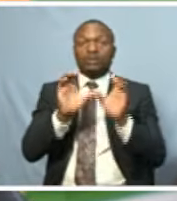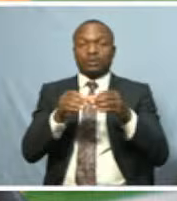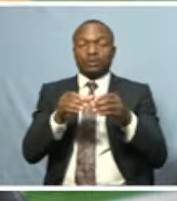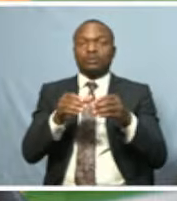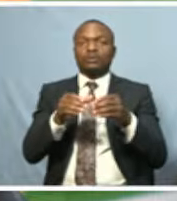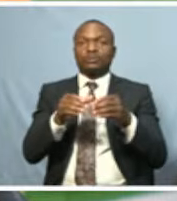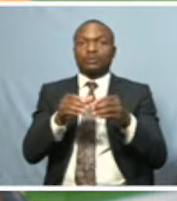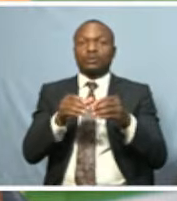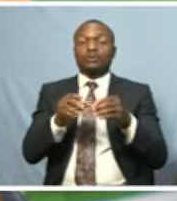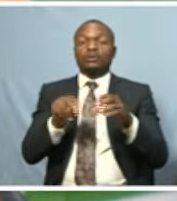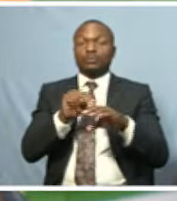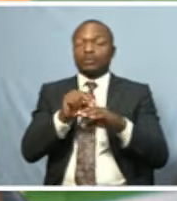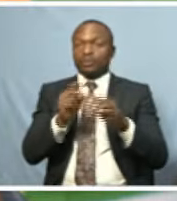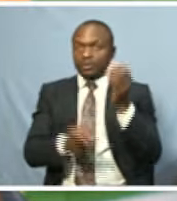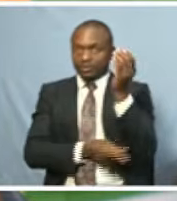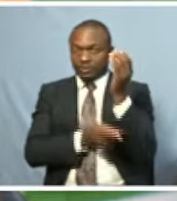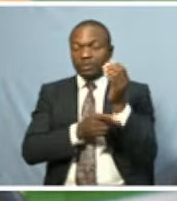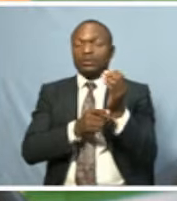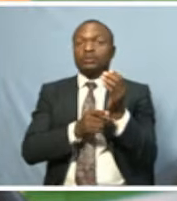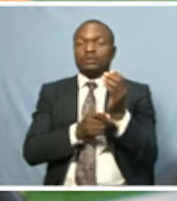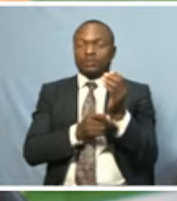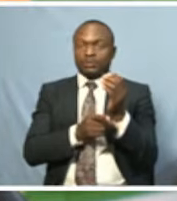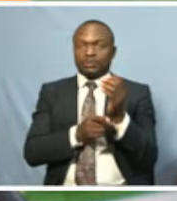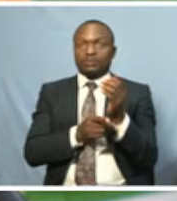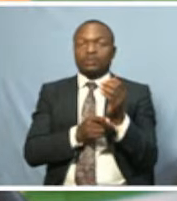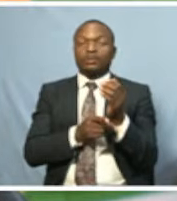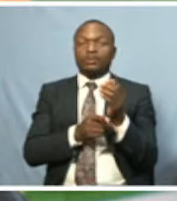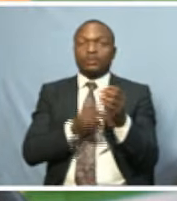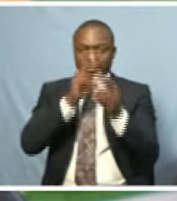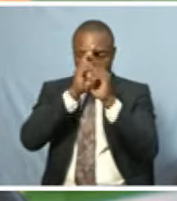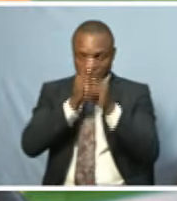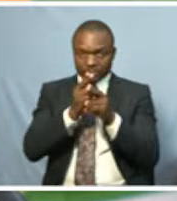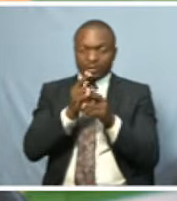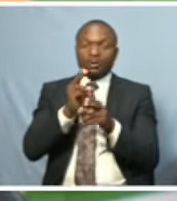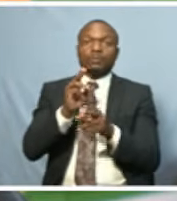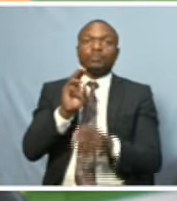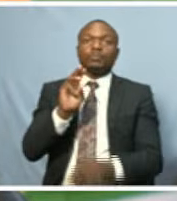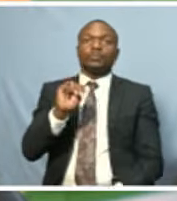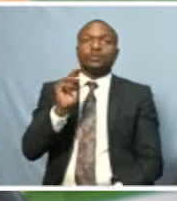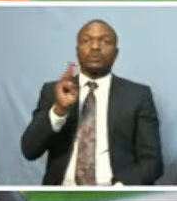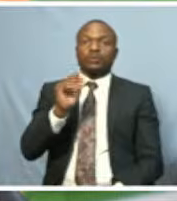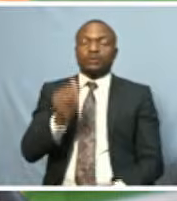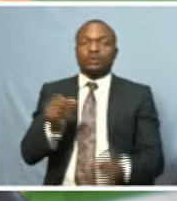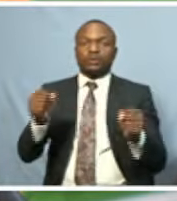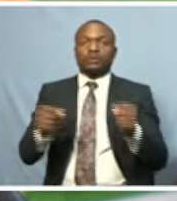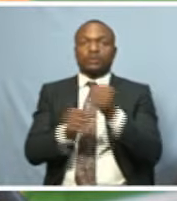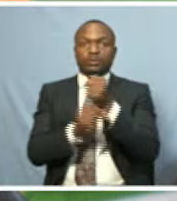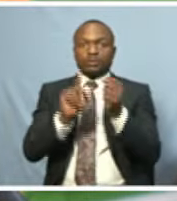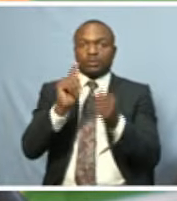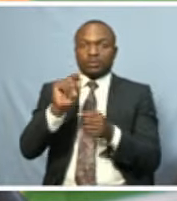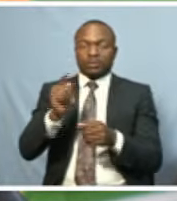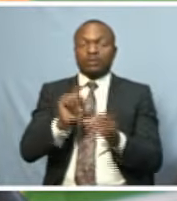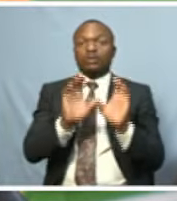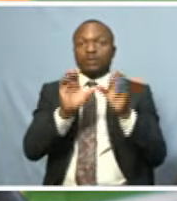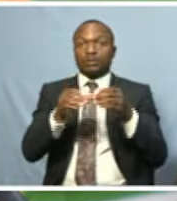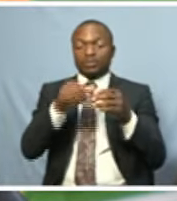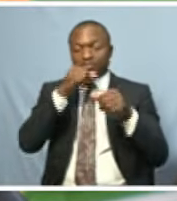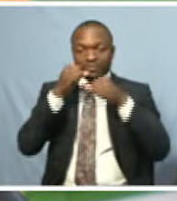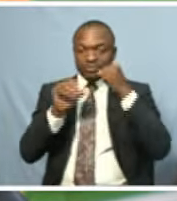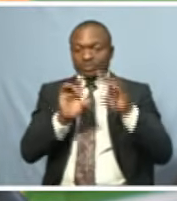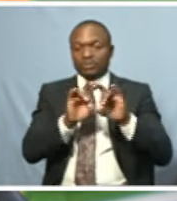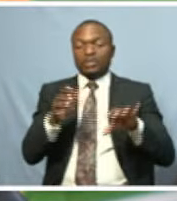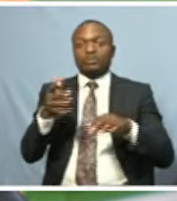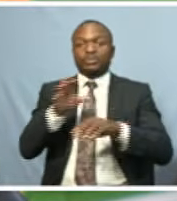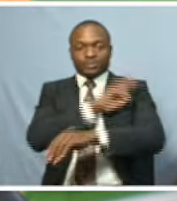Social Services, Mr. Elias Mubanga, MP, to replace Honorable Alex Katakwe, MP. And Committee on Agriculture, Lands and